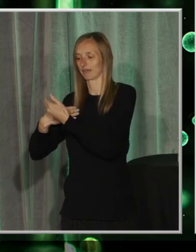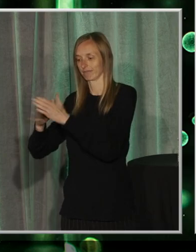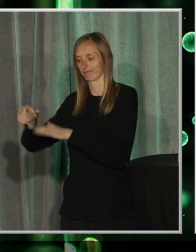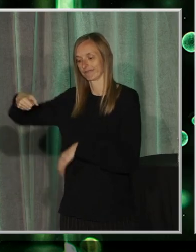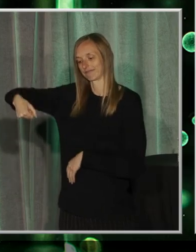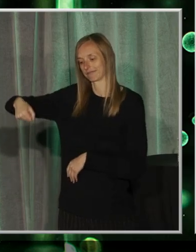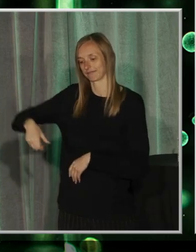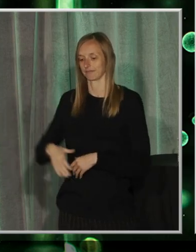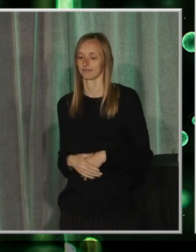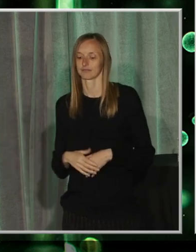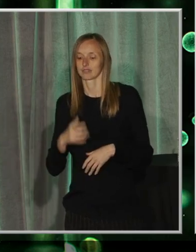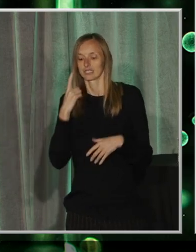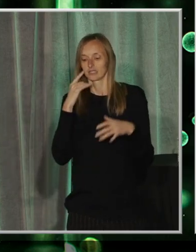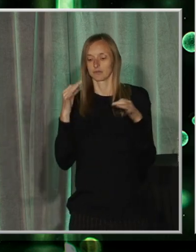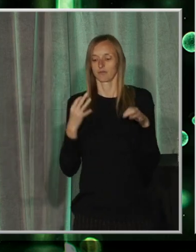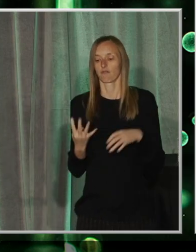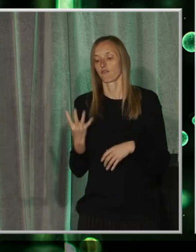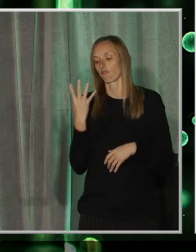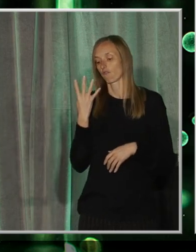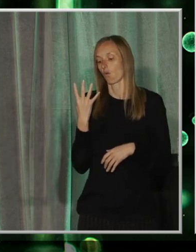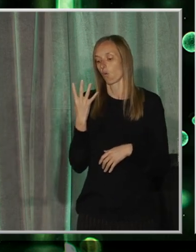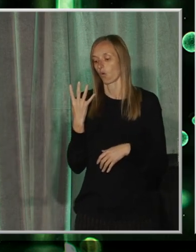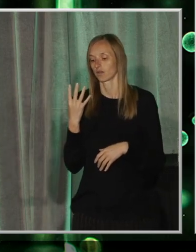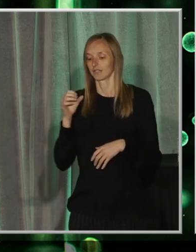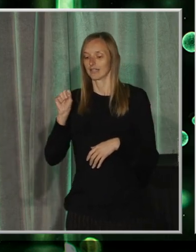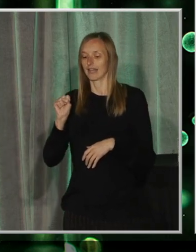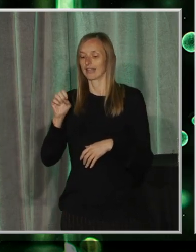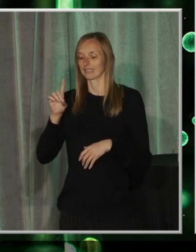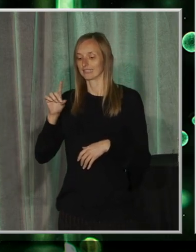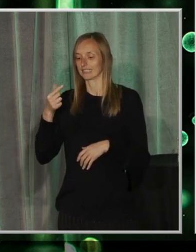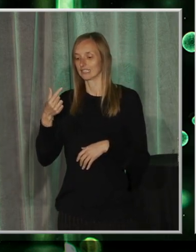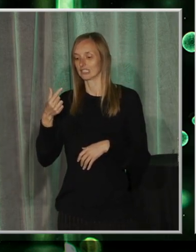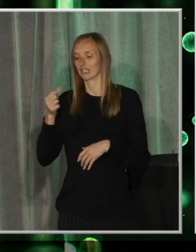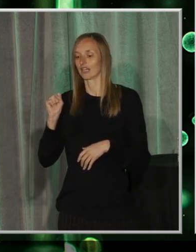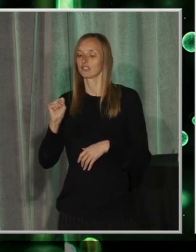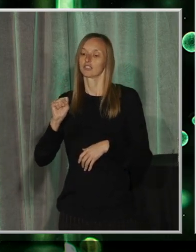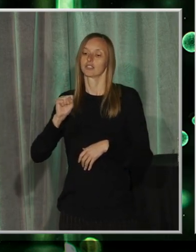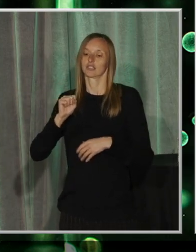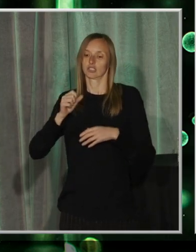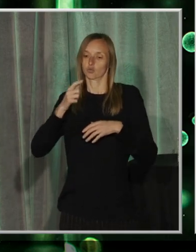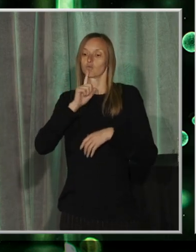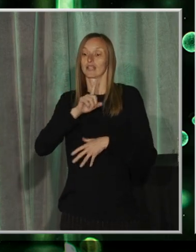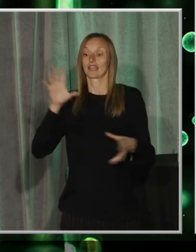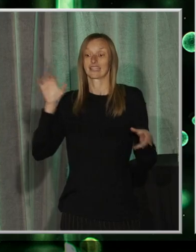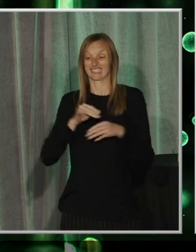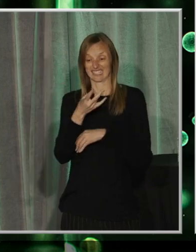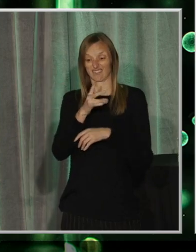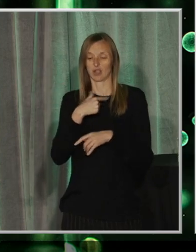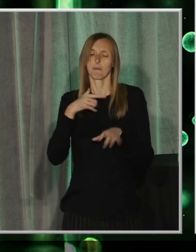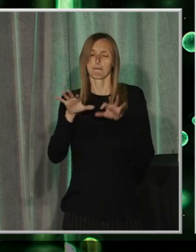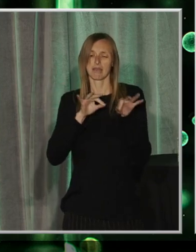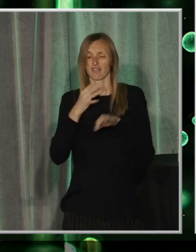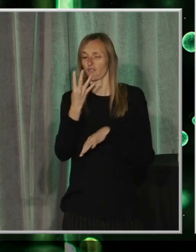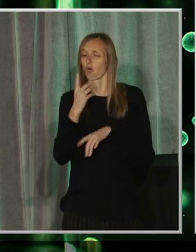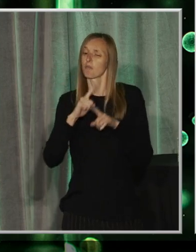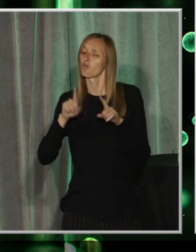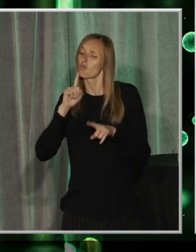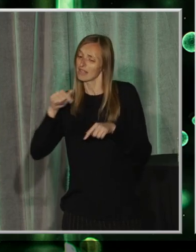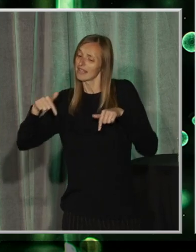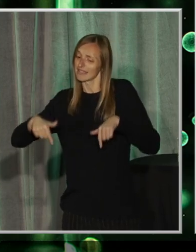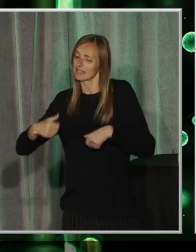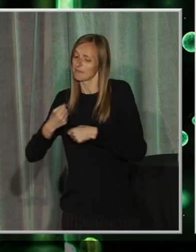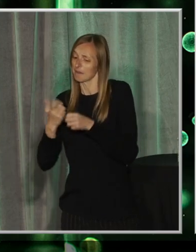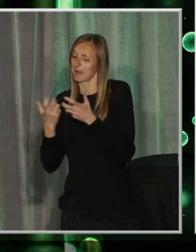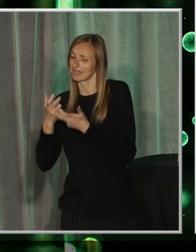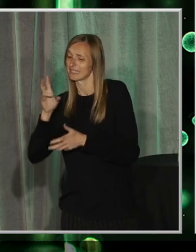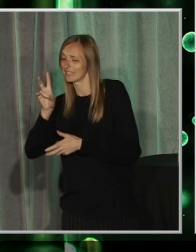just mentioned four of the 17 SDGs, but they go way beyond 7 or 8. We'll